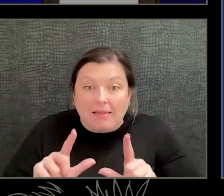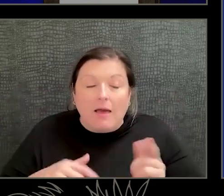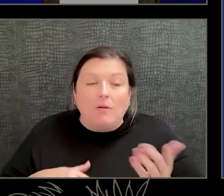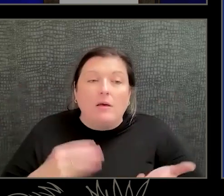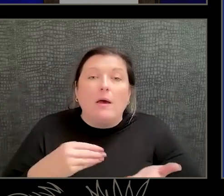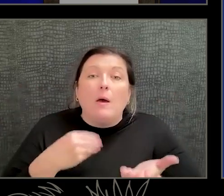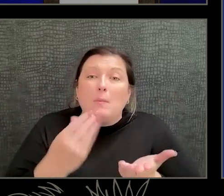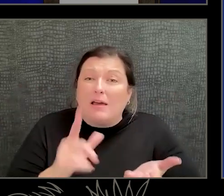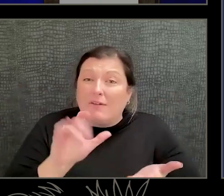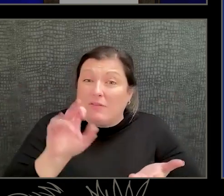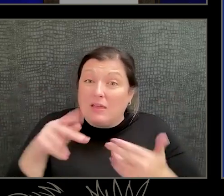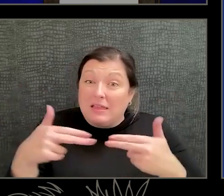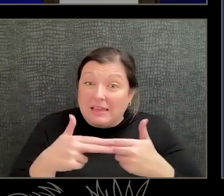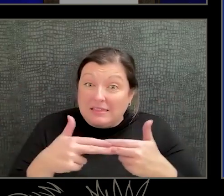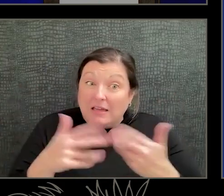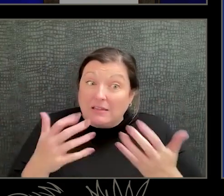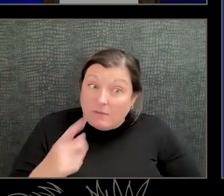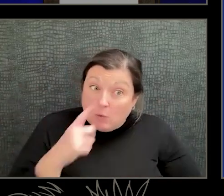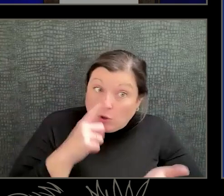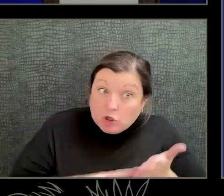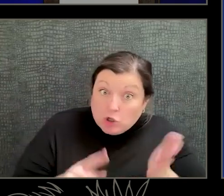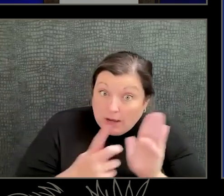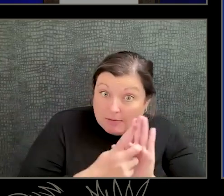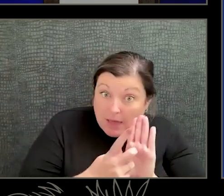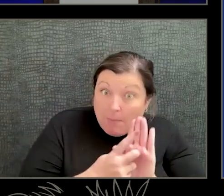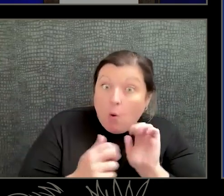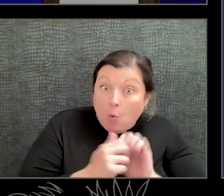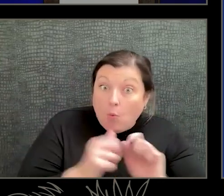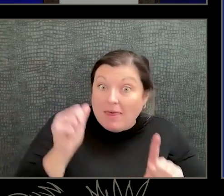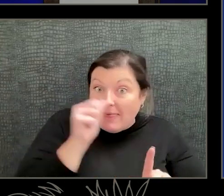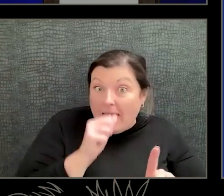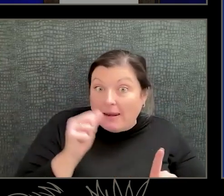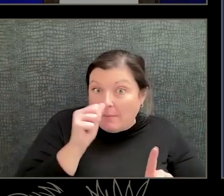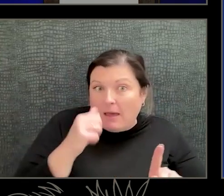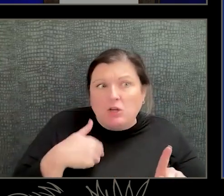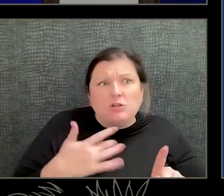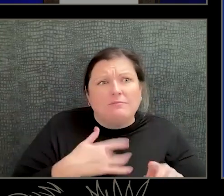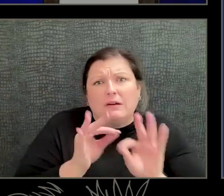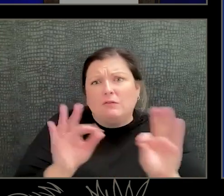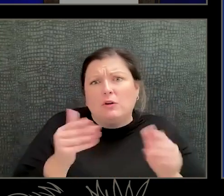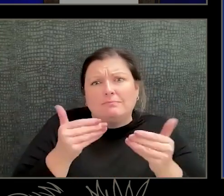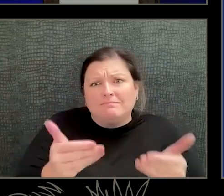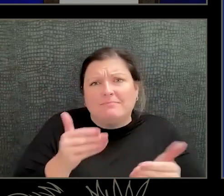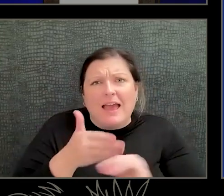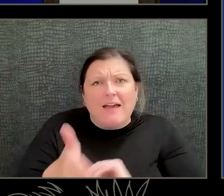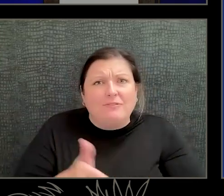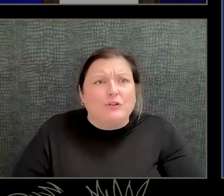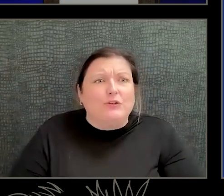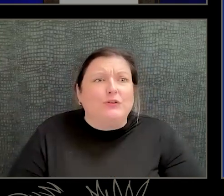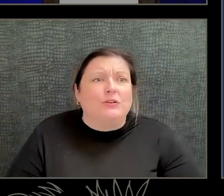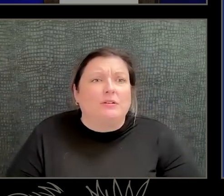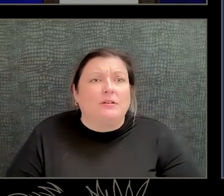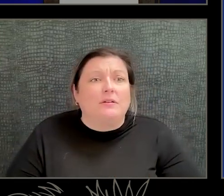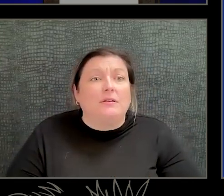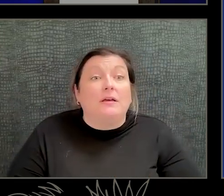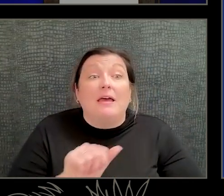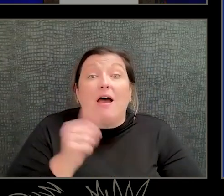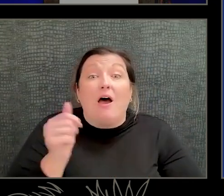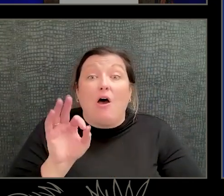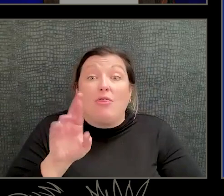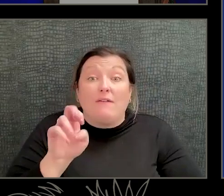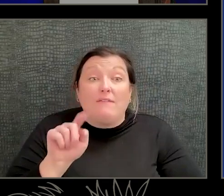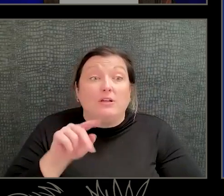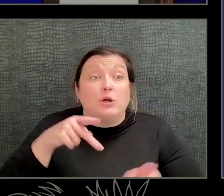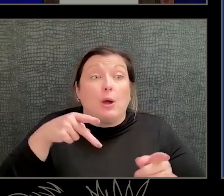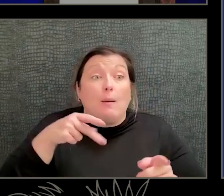links to the slides. So if you do want to check out the modal demo with the animation, feel free to do that after. But yeah, the other feature I did want to talk about was